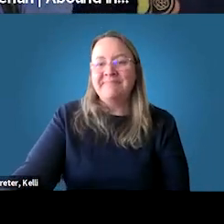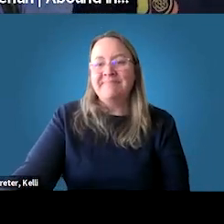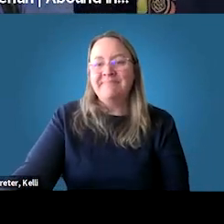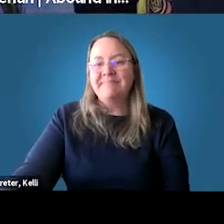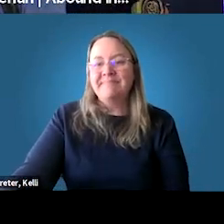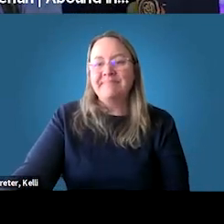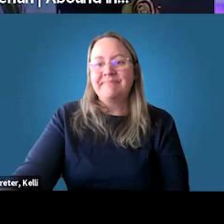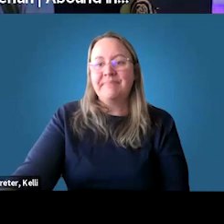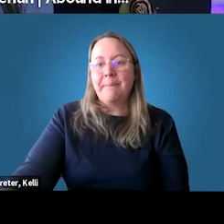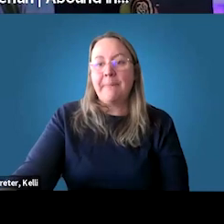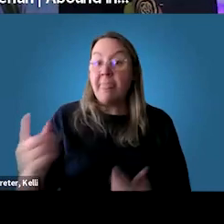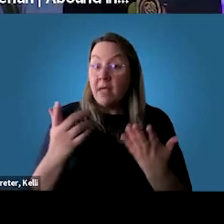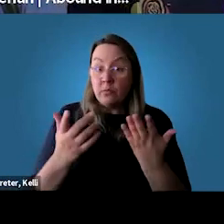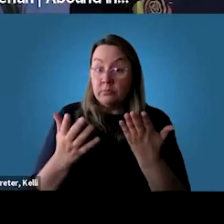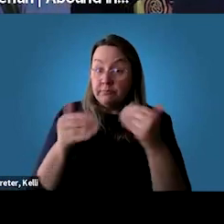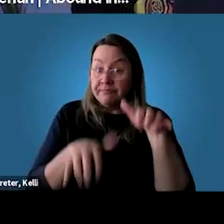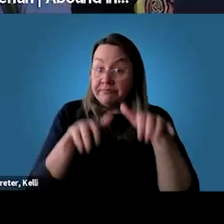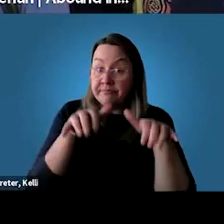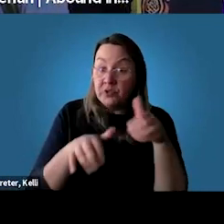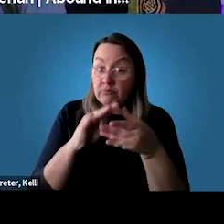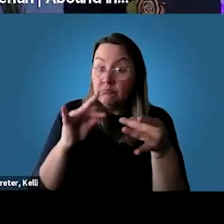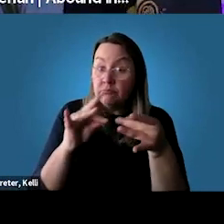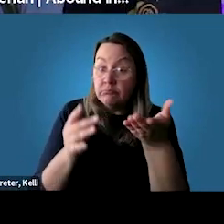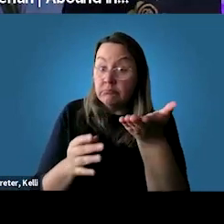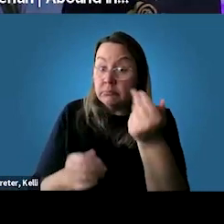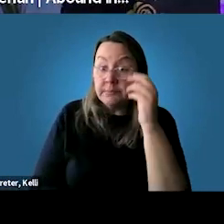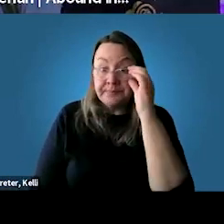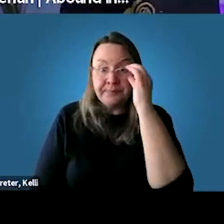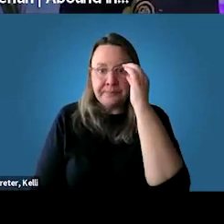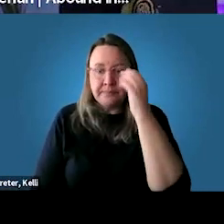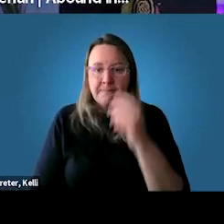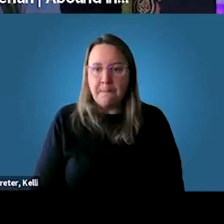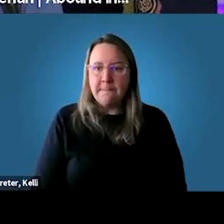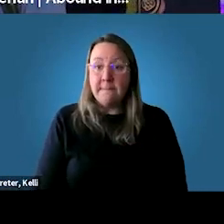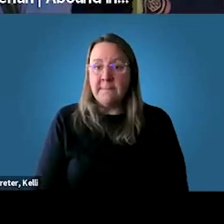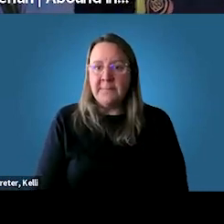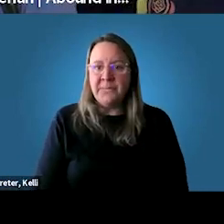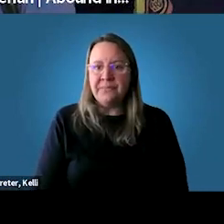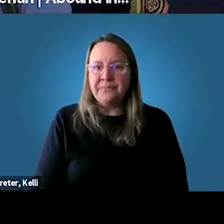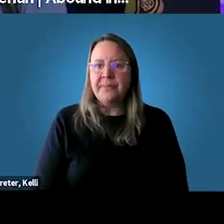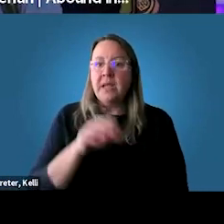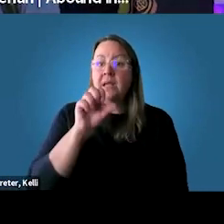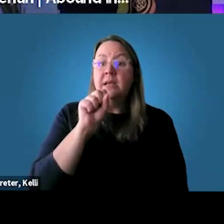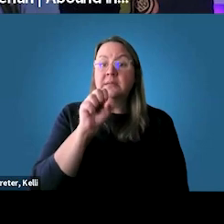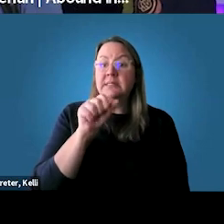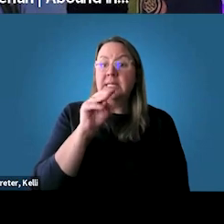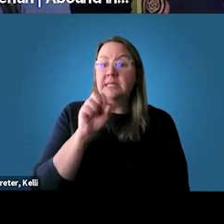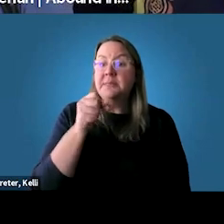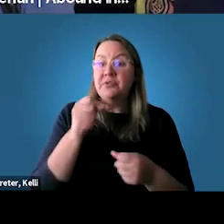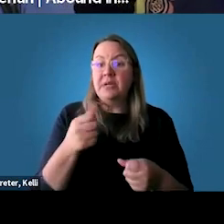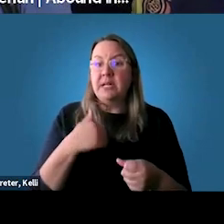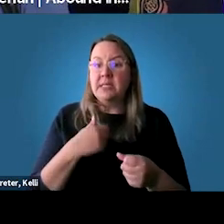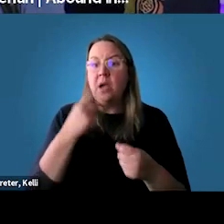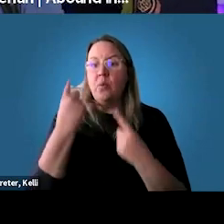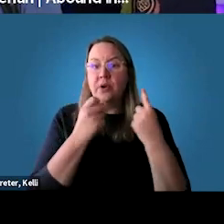thoughts in the chat before we move on here? And I see Adina wrote Sesame Street has a good bit that I love. I wonder